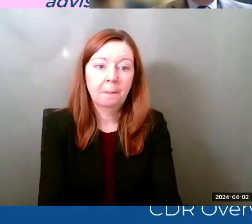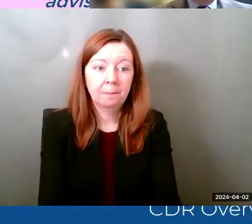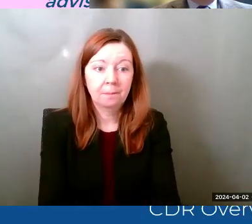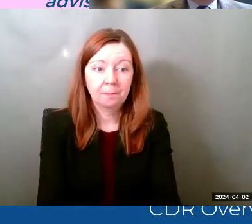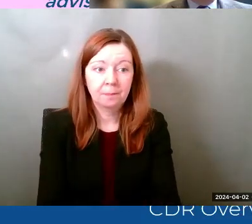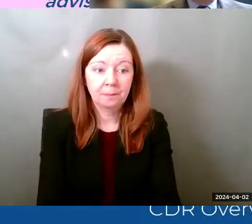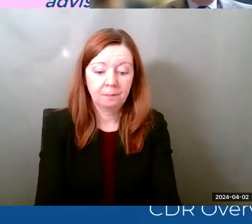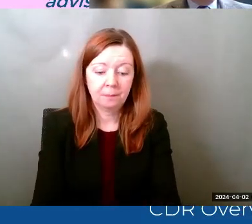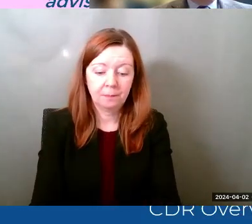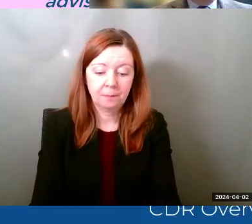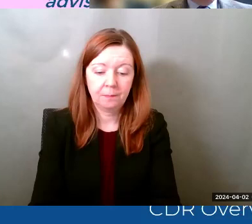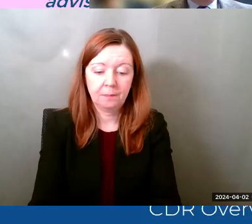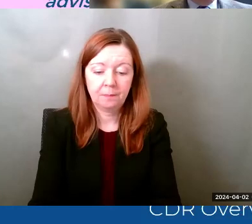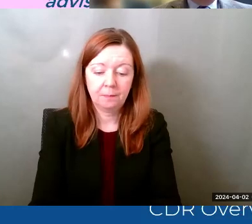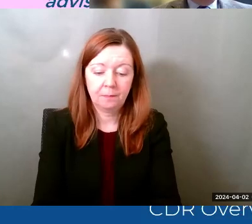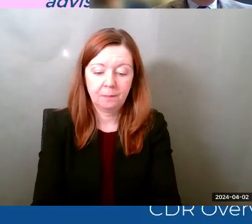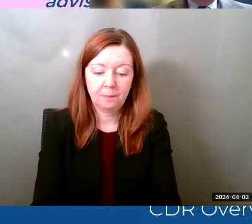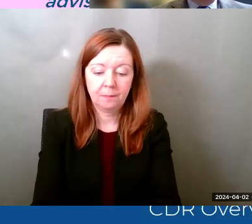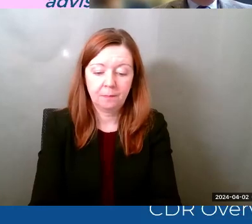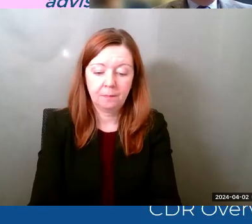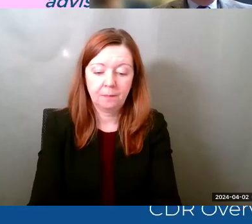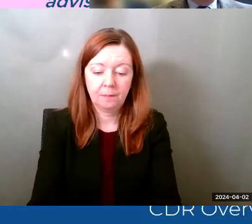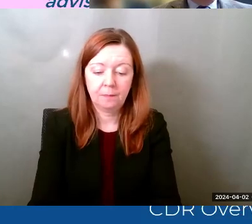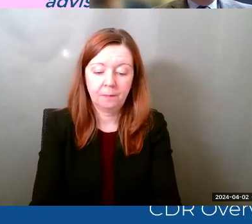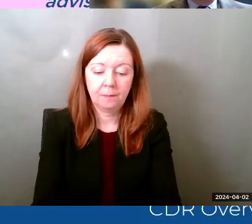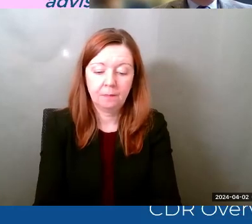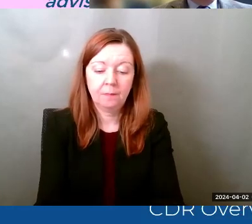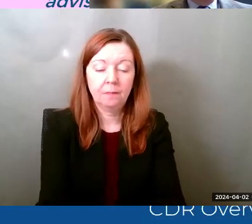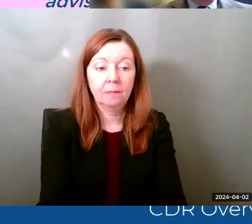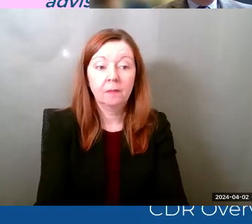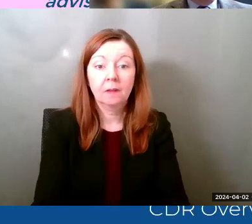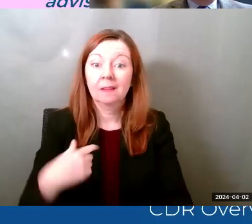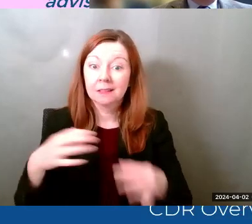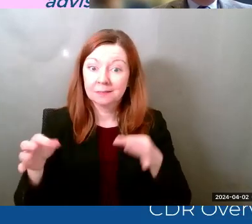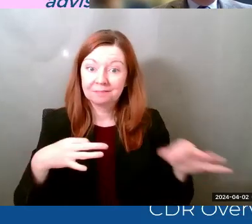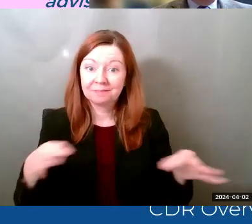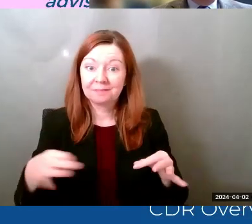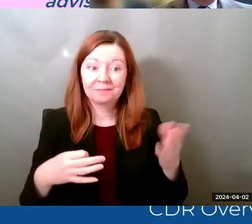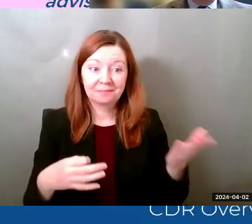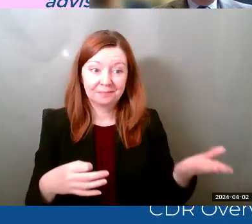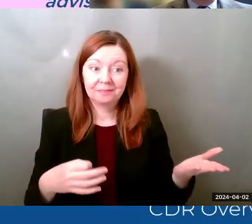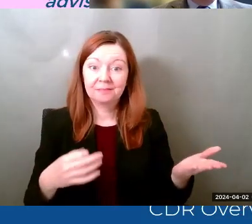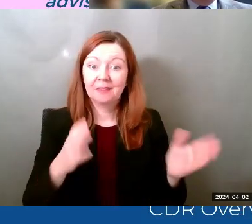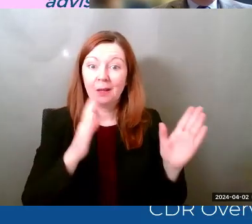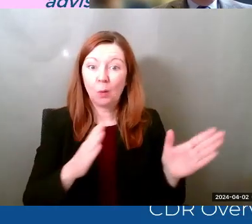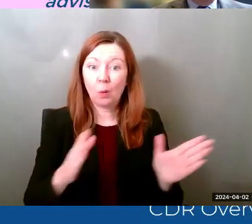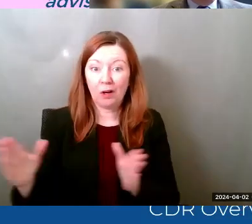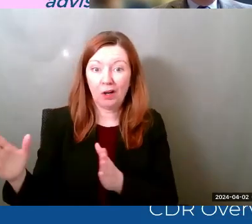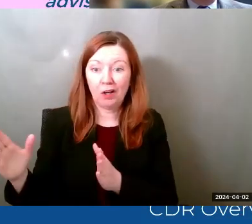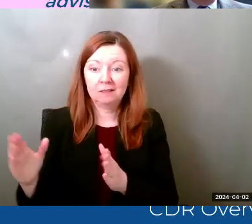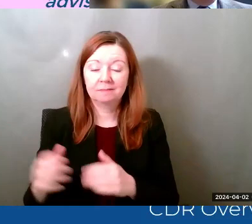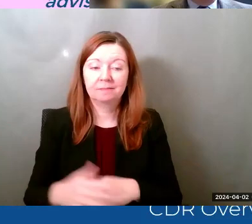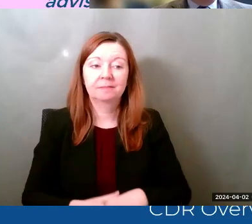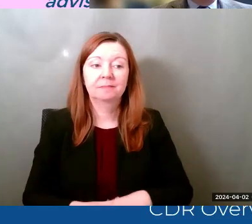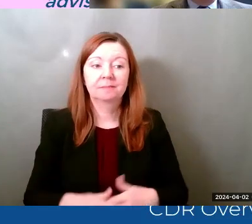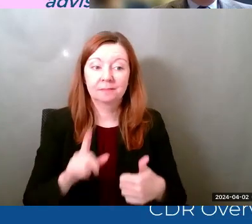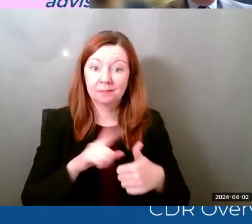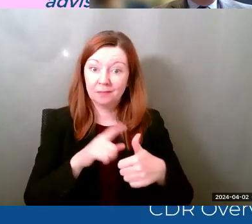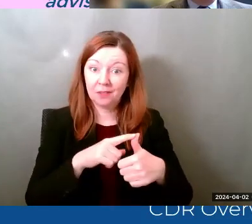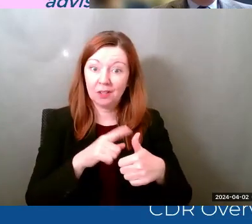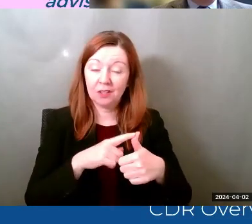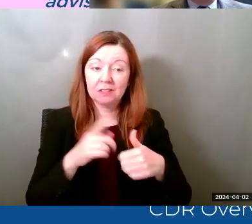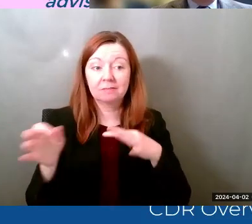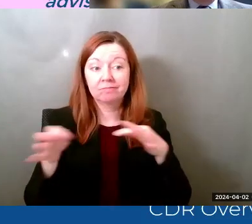We would like to describe the order of the meeting for this special review. We will first explain